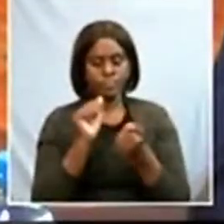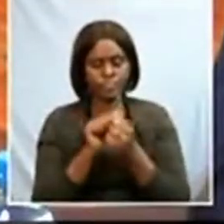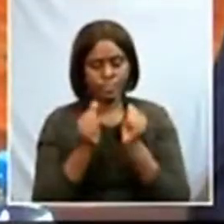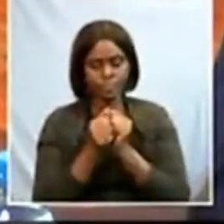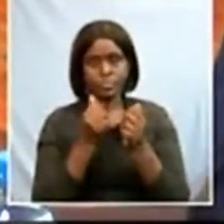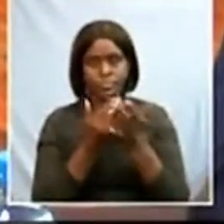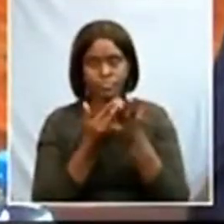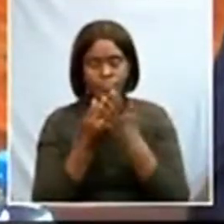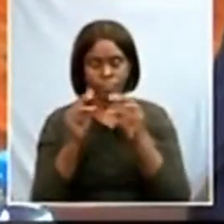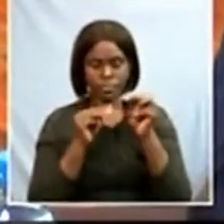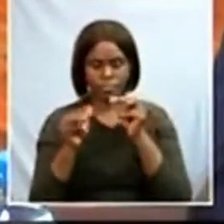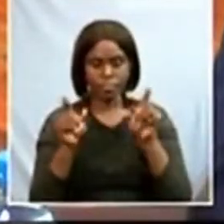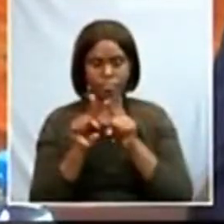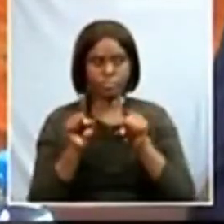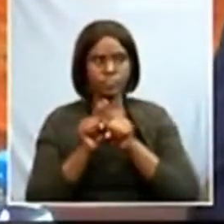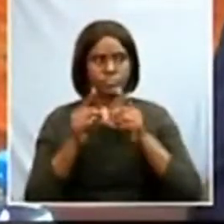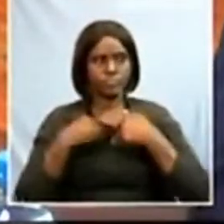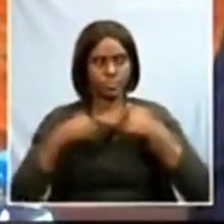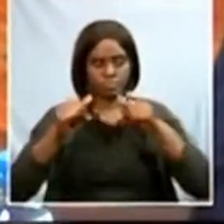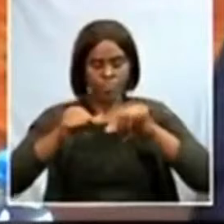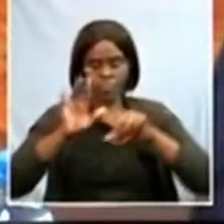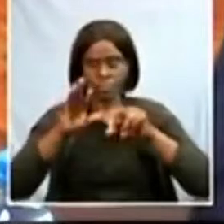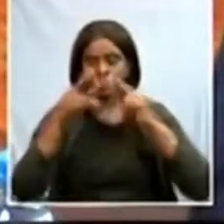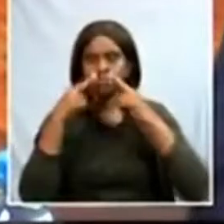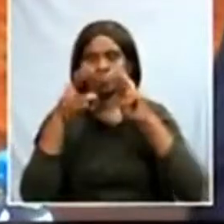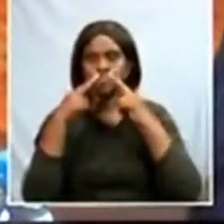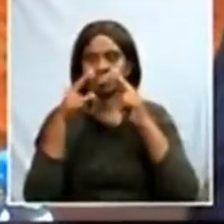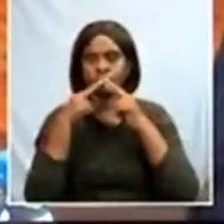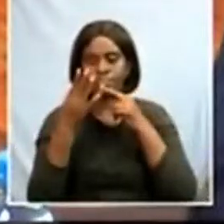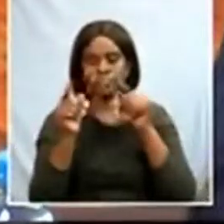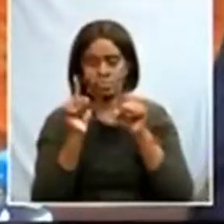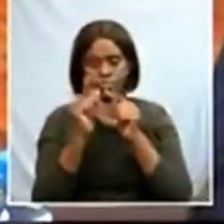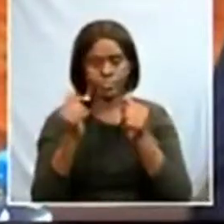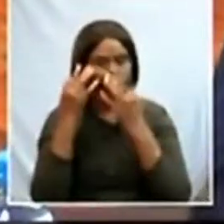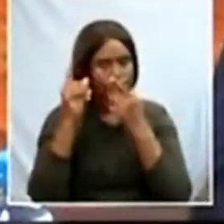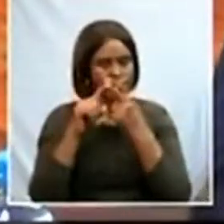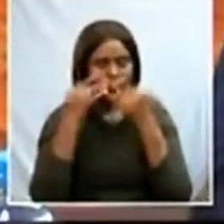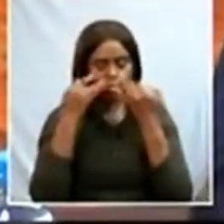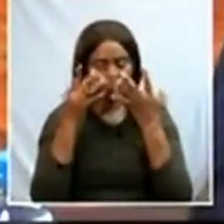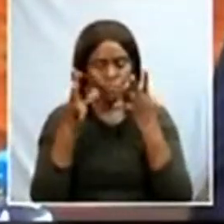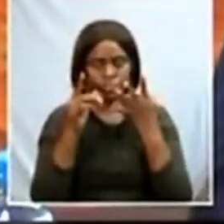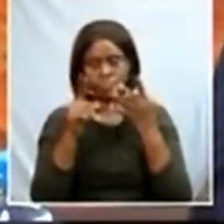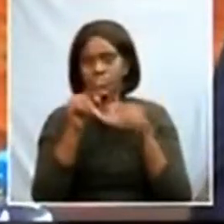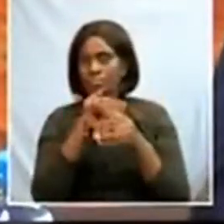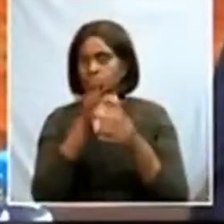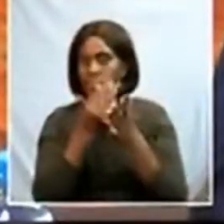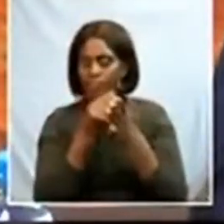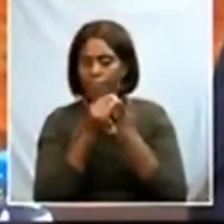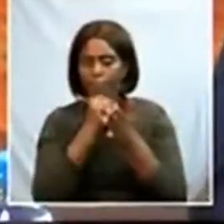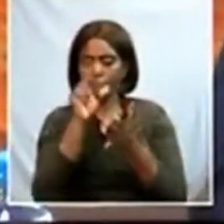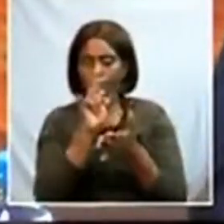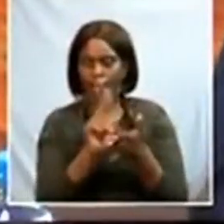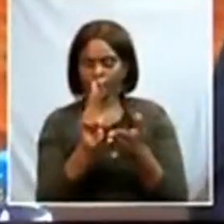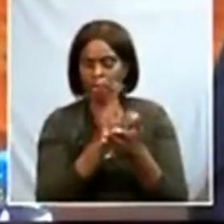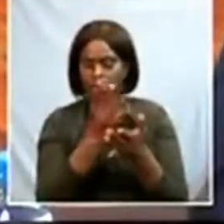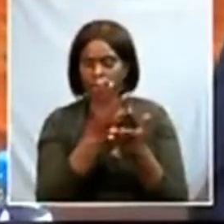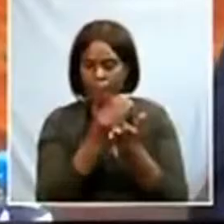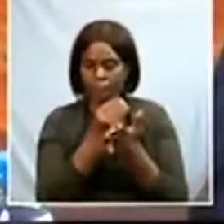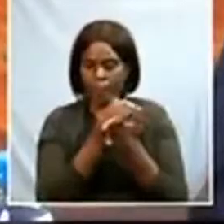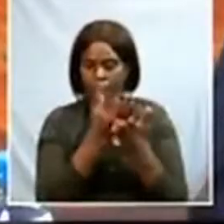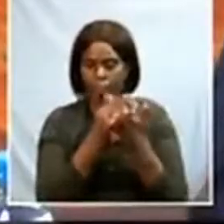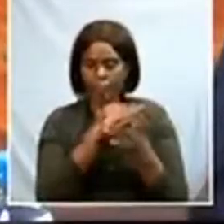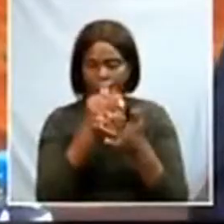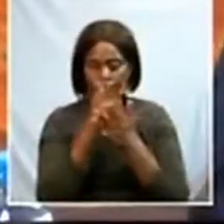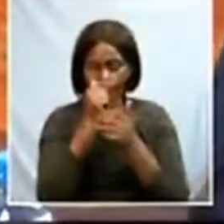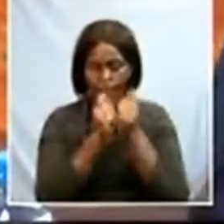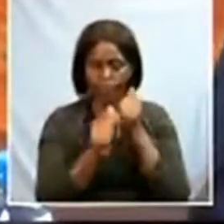query, management acknowledges the auditor's findings and wishes to state that the unspent funds were